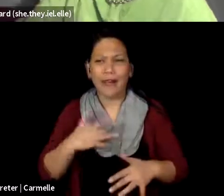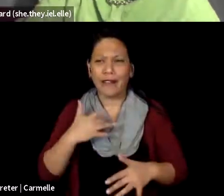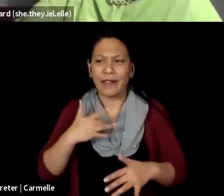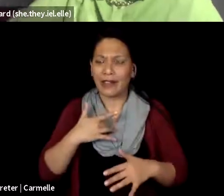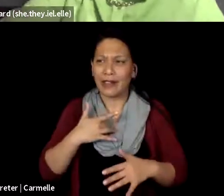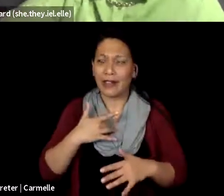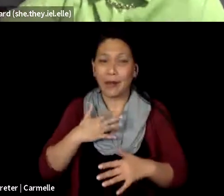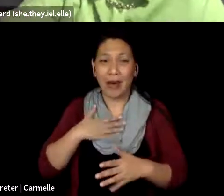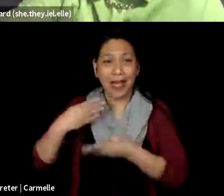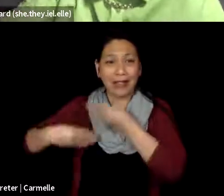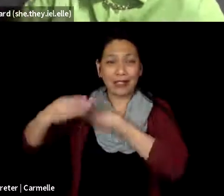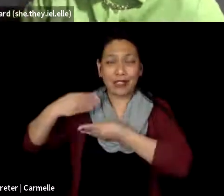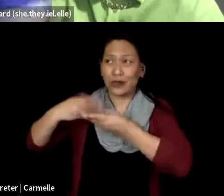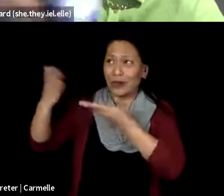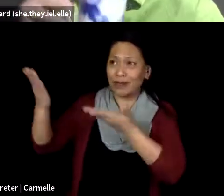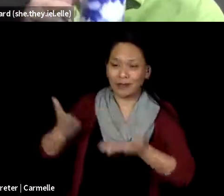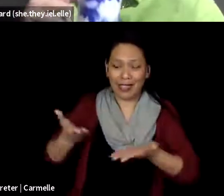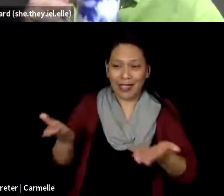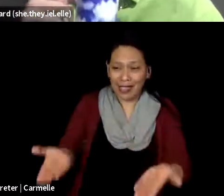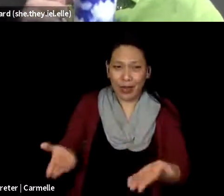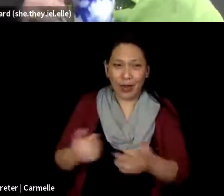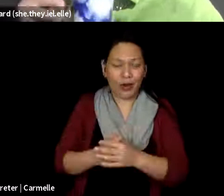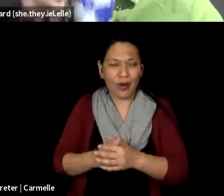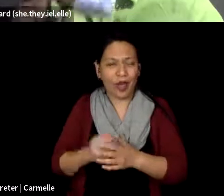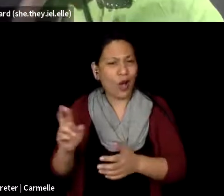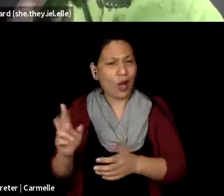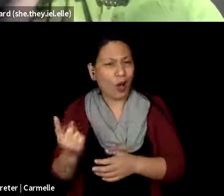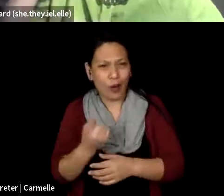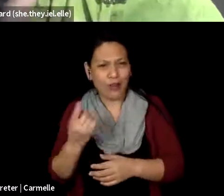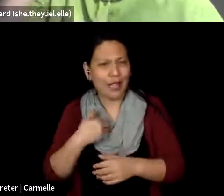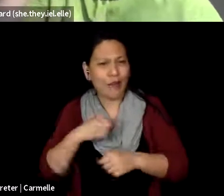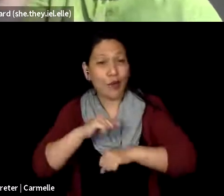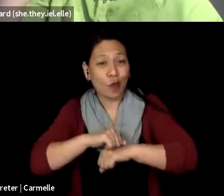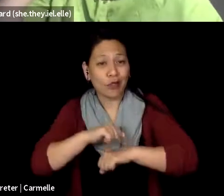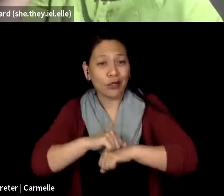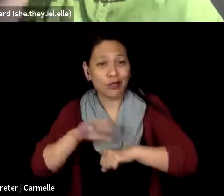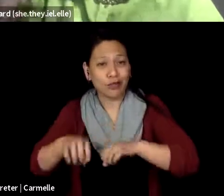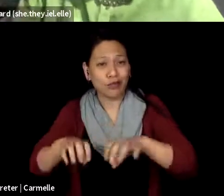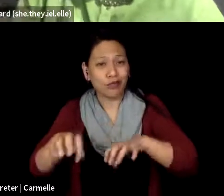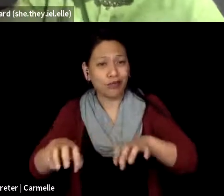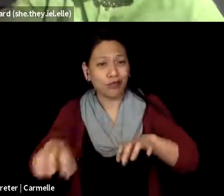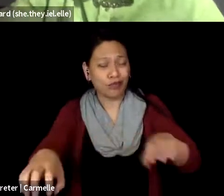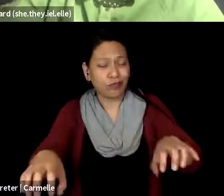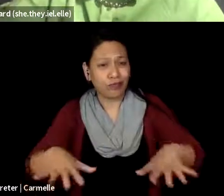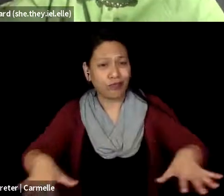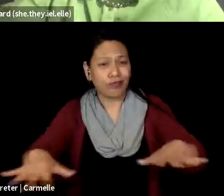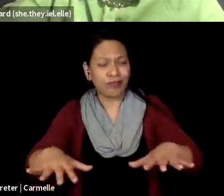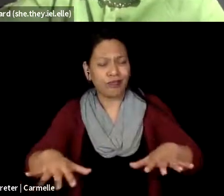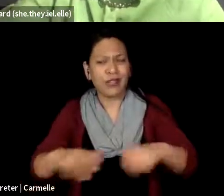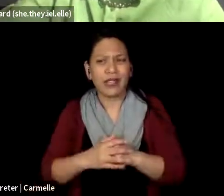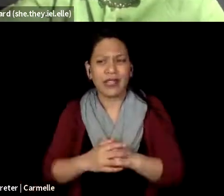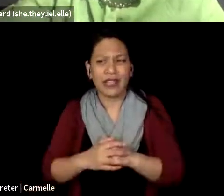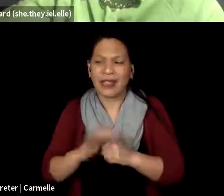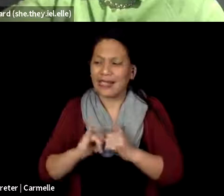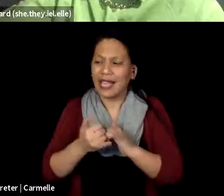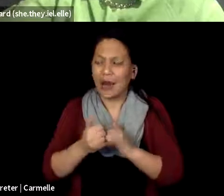them. I keep rocks around me all the time. Those are some ways in which I keep the land with